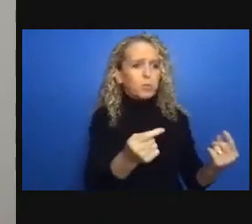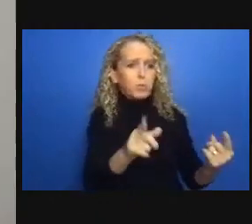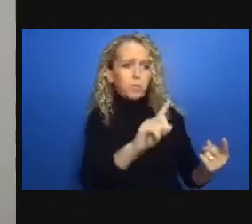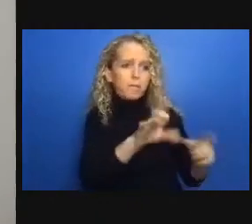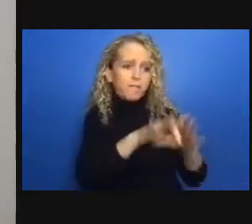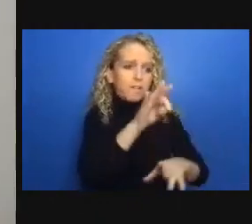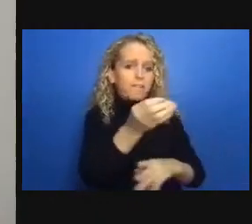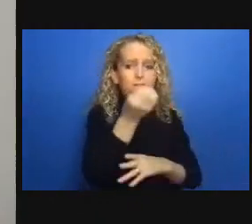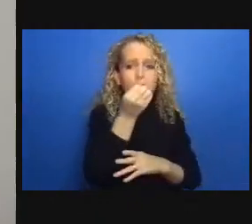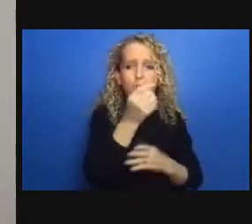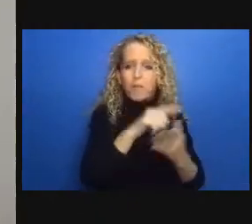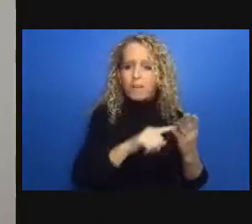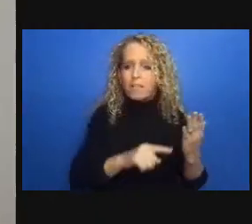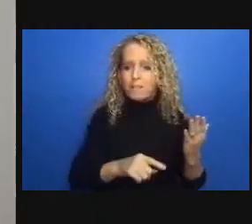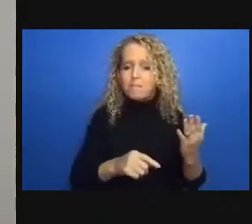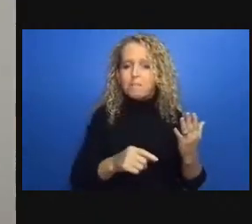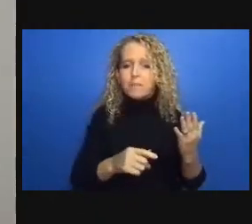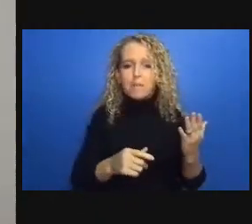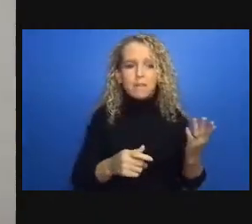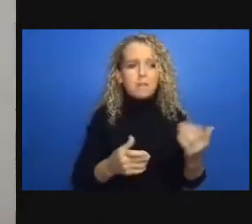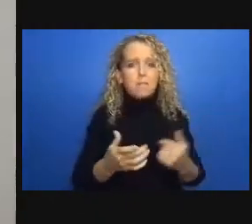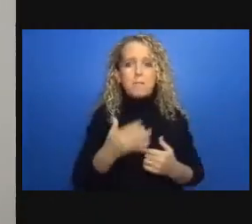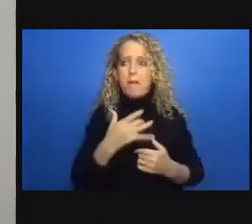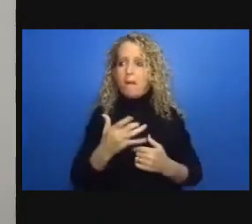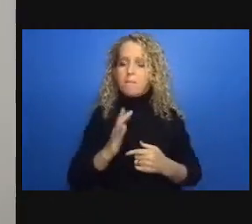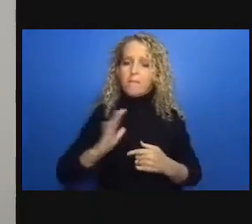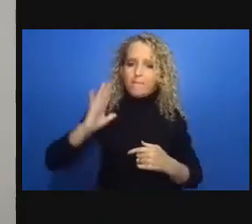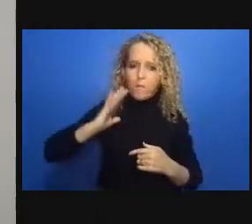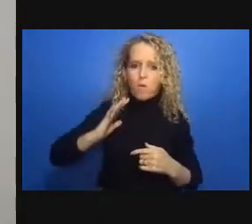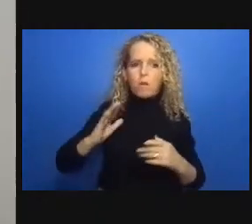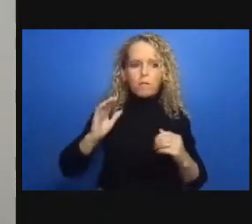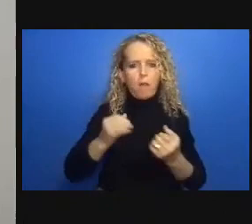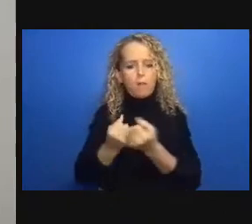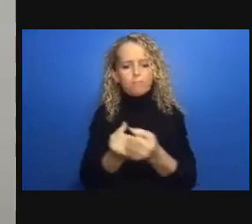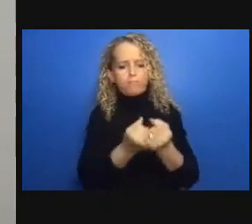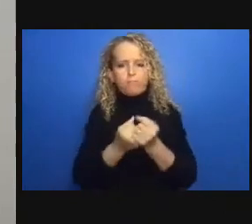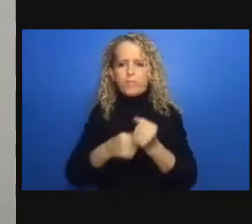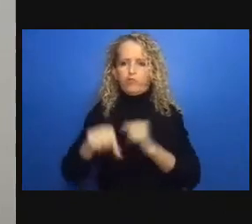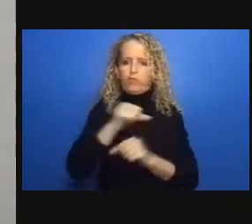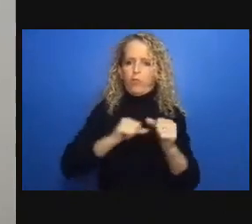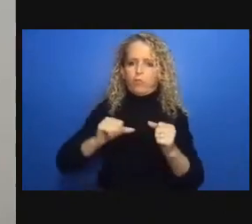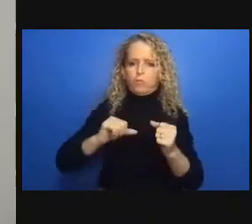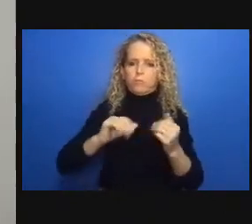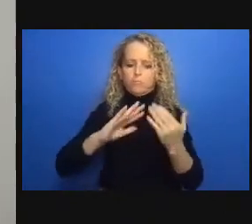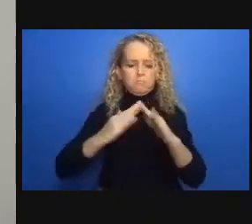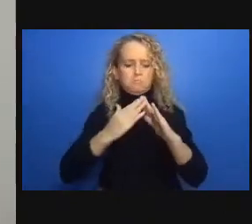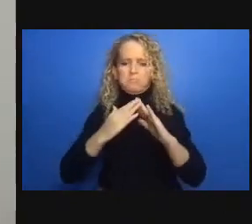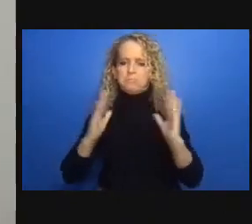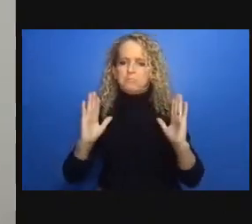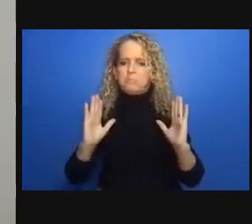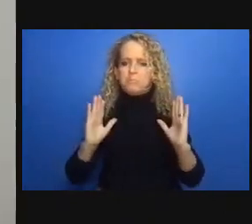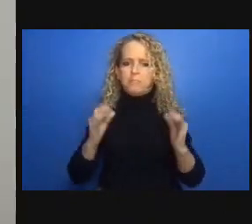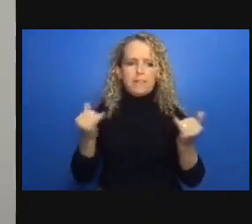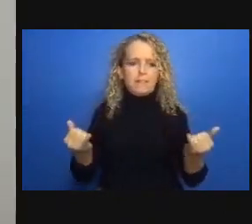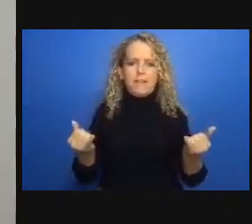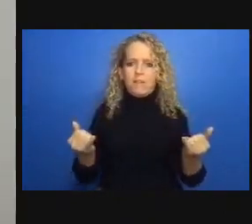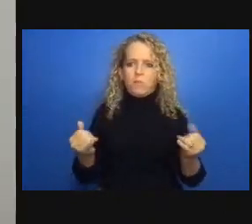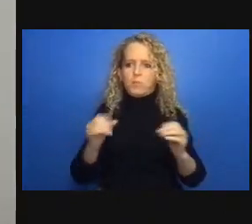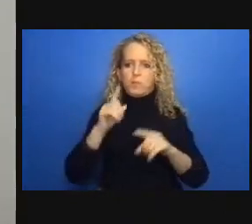need, where they usually had a community around them that could help them do this. And during lockdown, none of that was available to